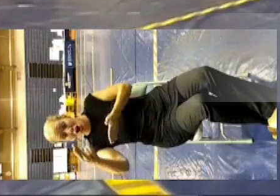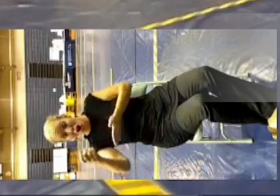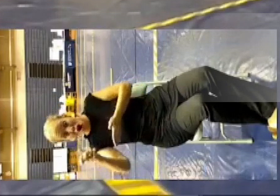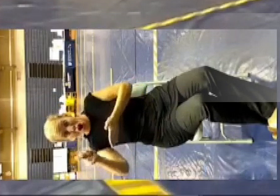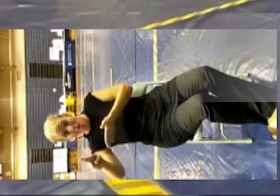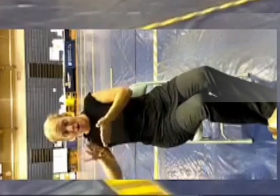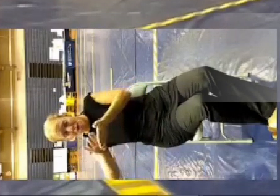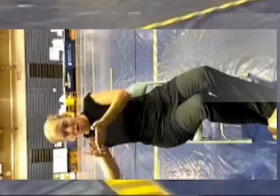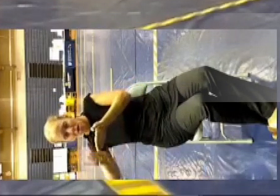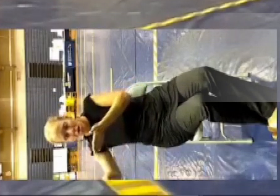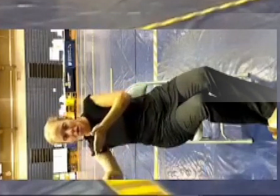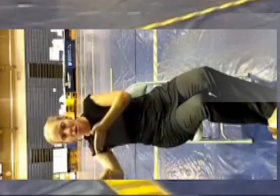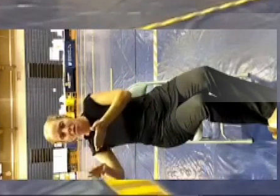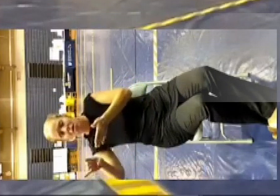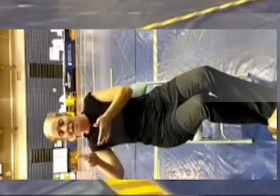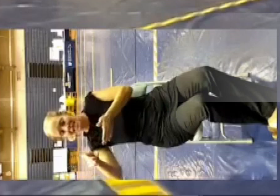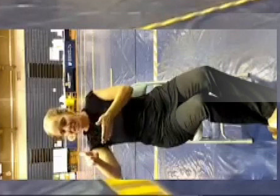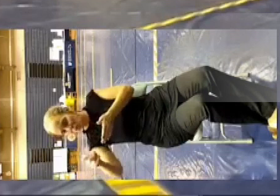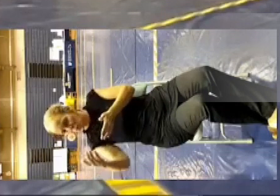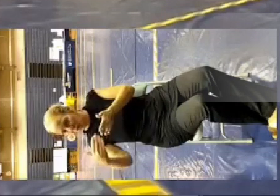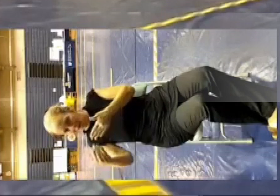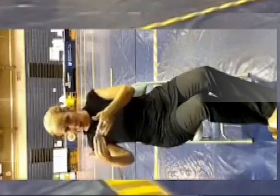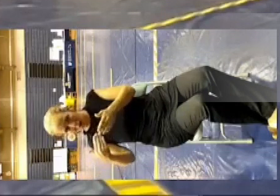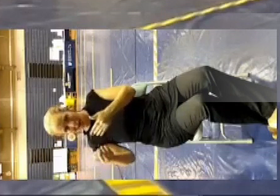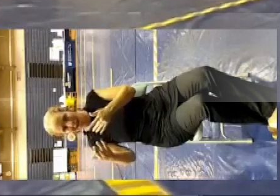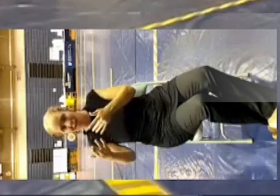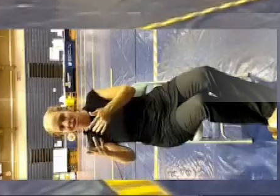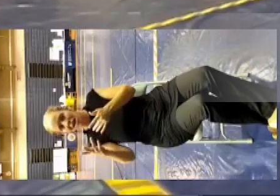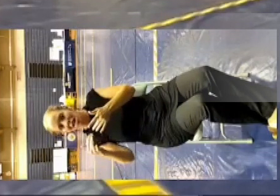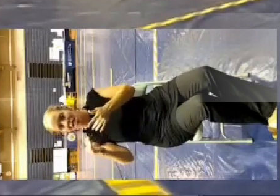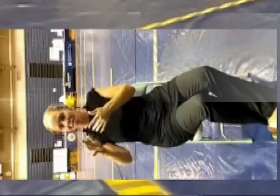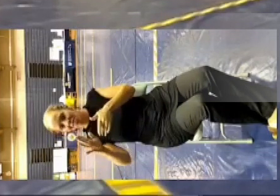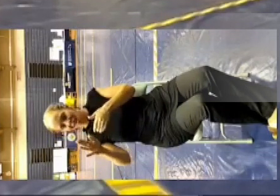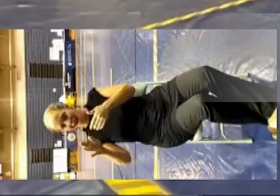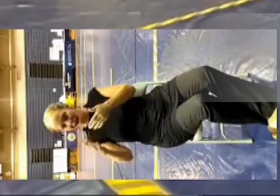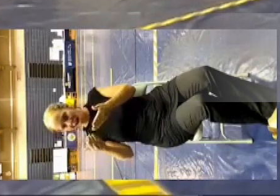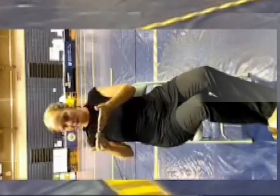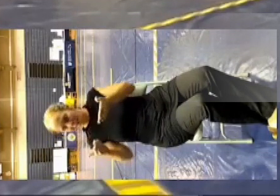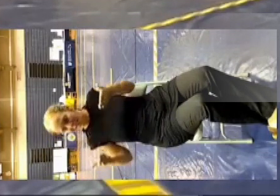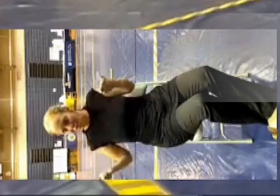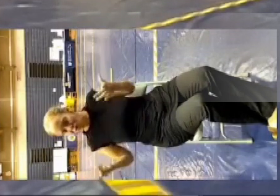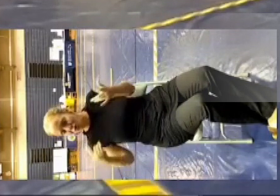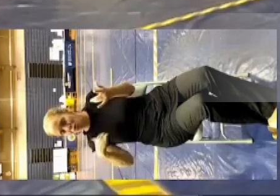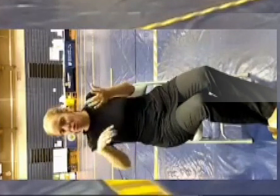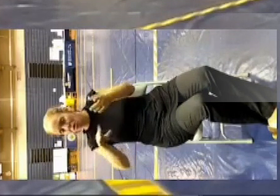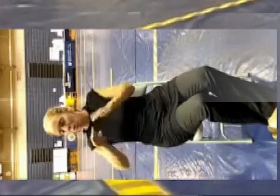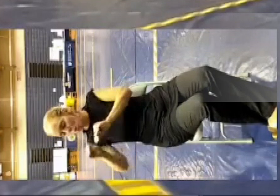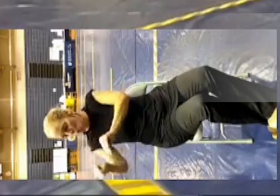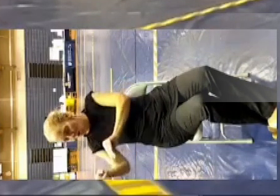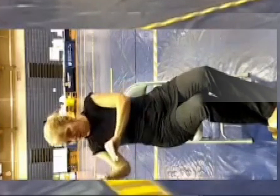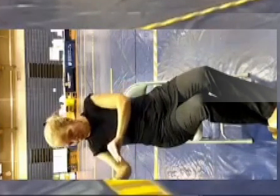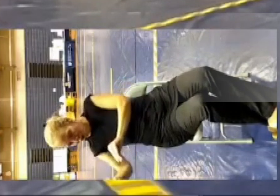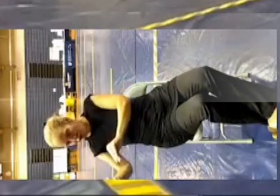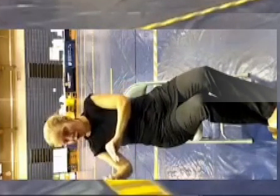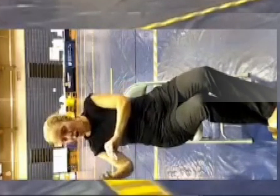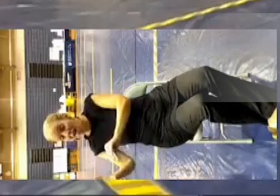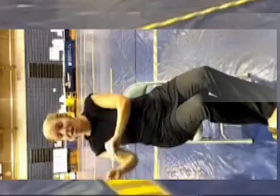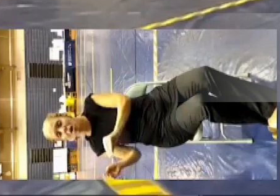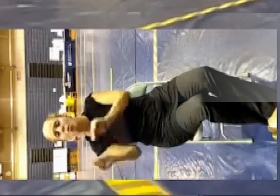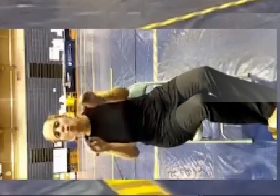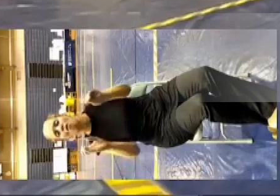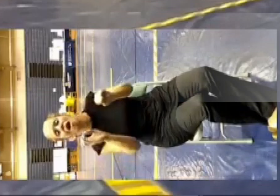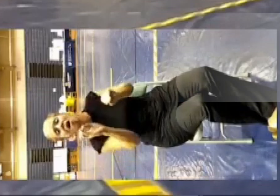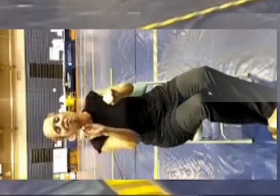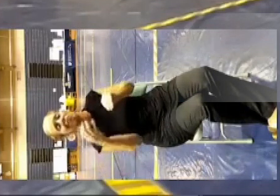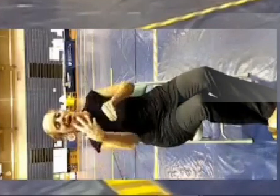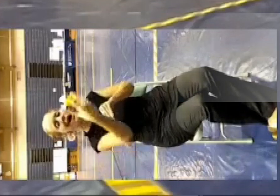We dredge that harbor and we get that material out of state. Now, I just thought about an idea tonight. If you guys are